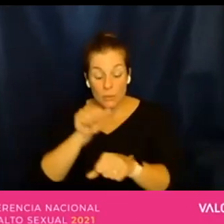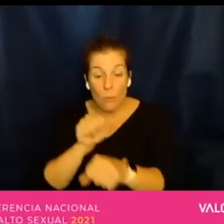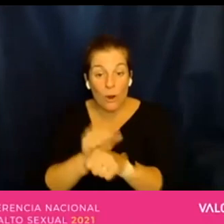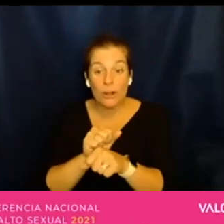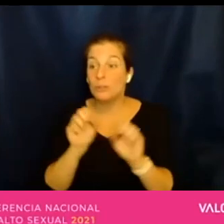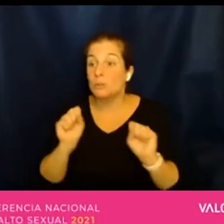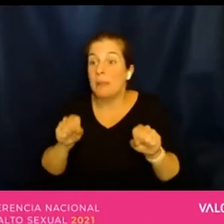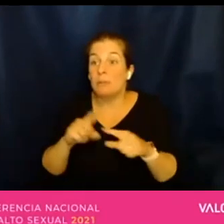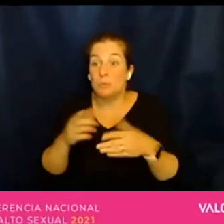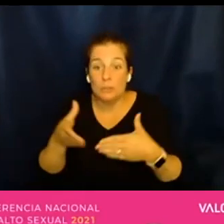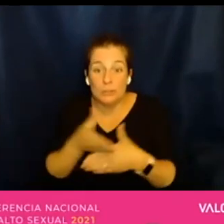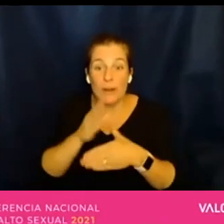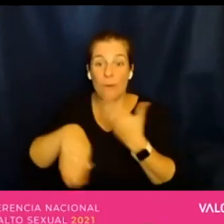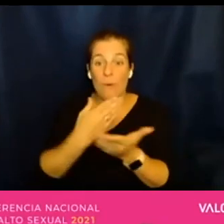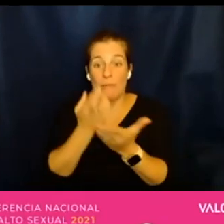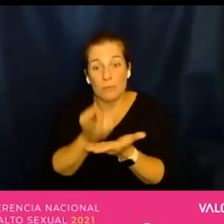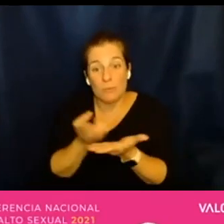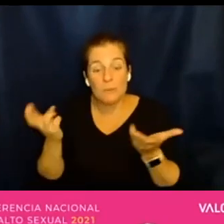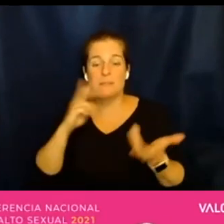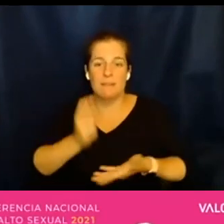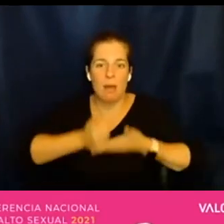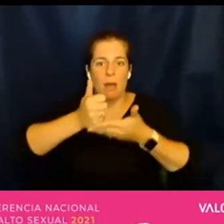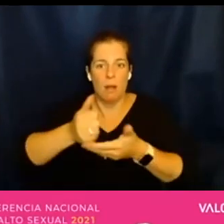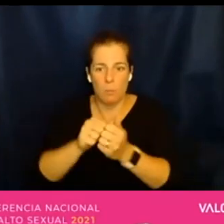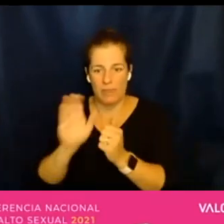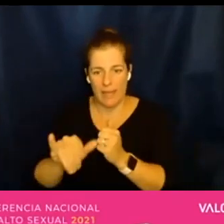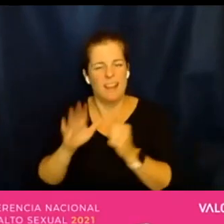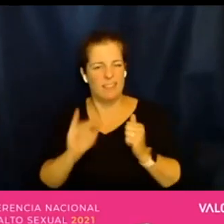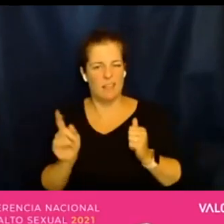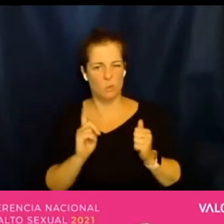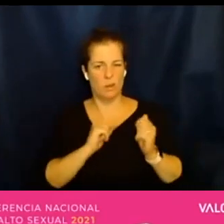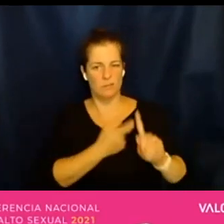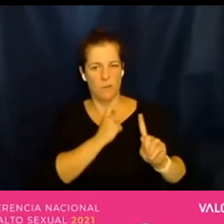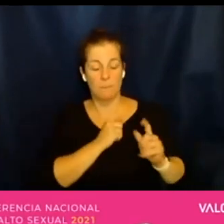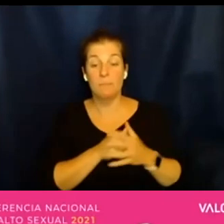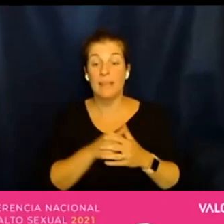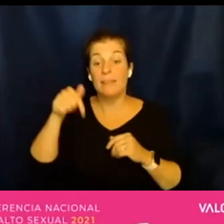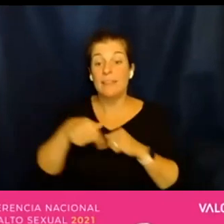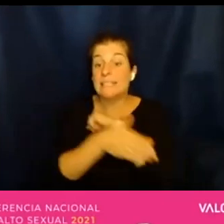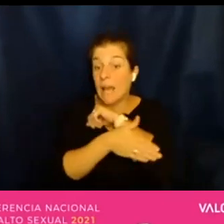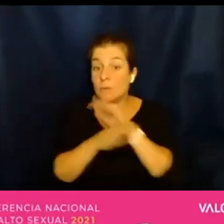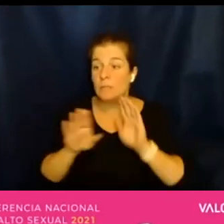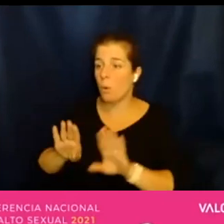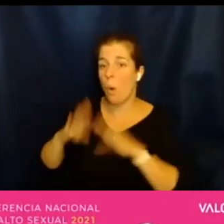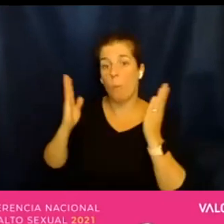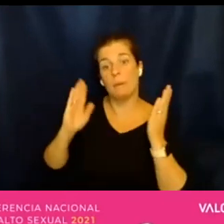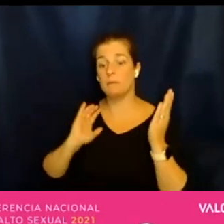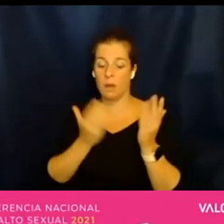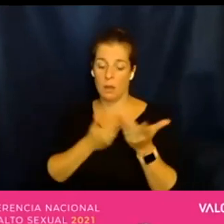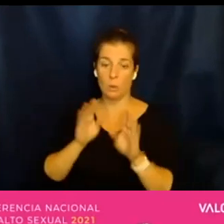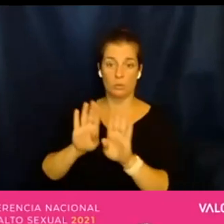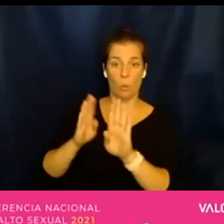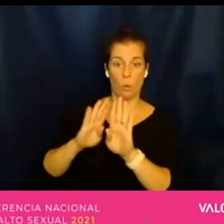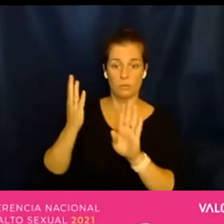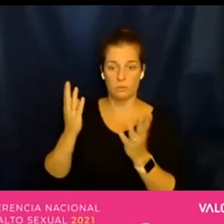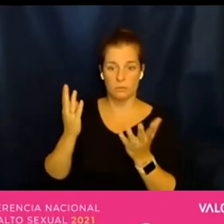these resources and help out with these resources began. And it was our county that opened up the doors in, upon seeing,